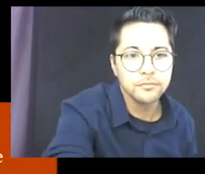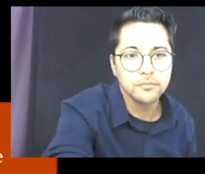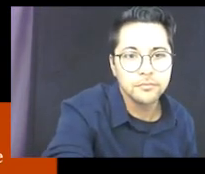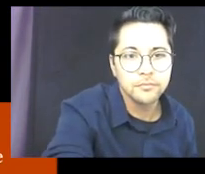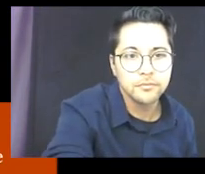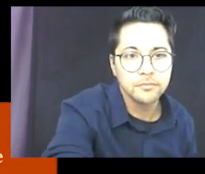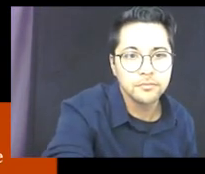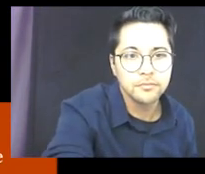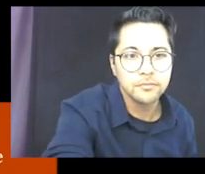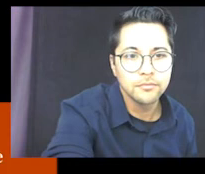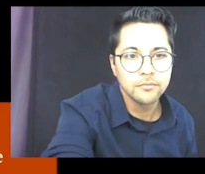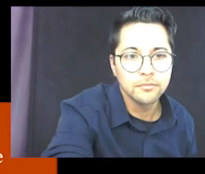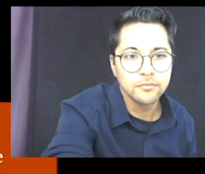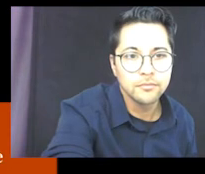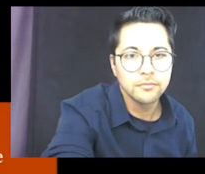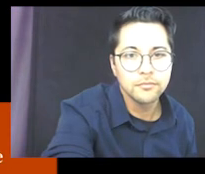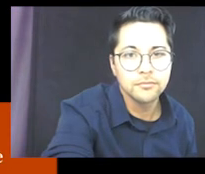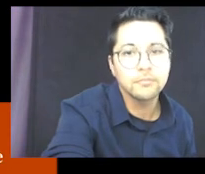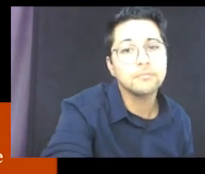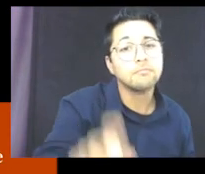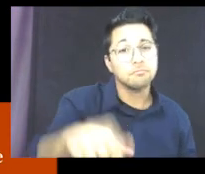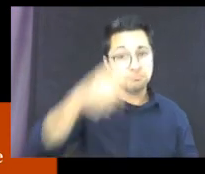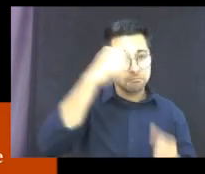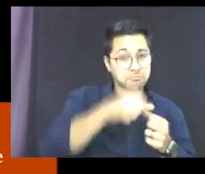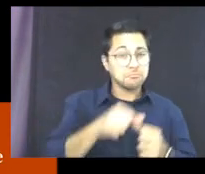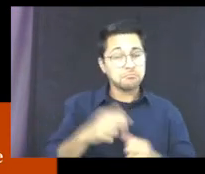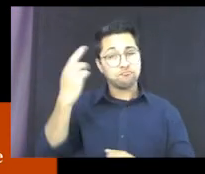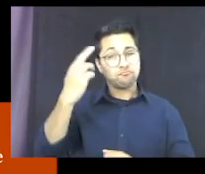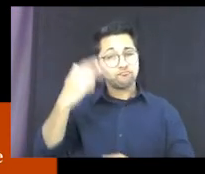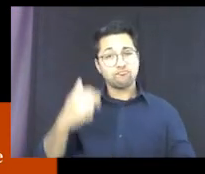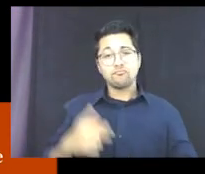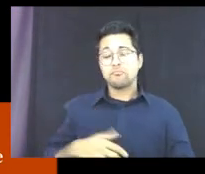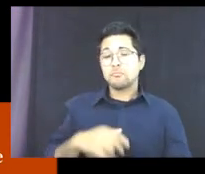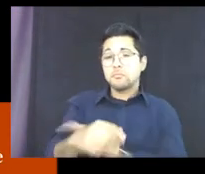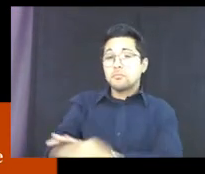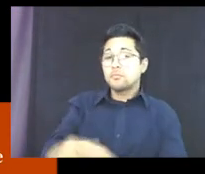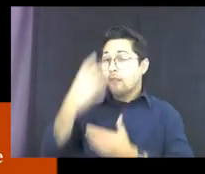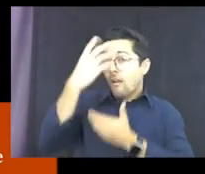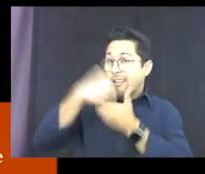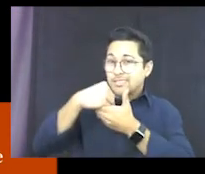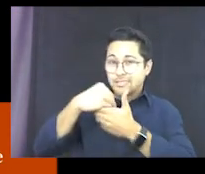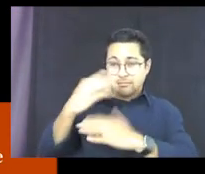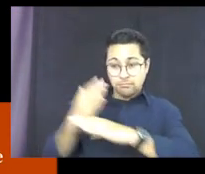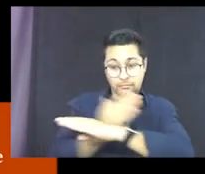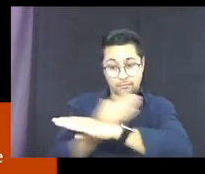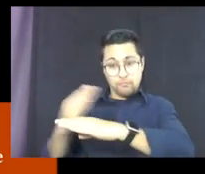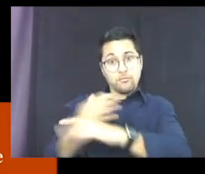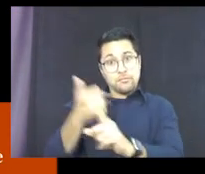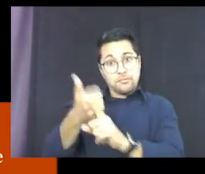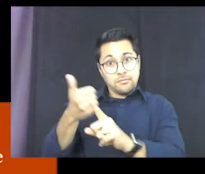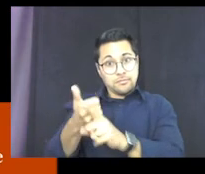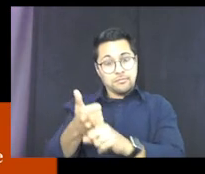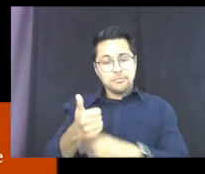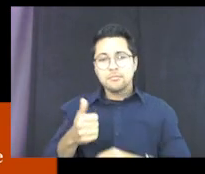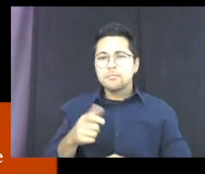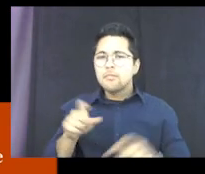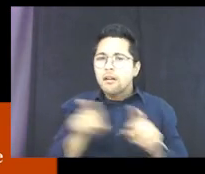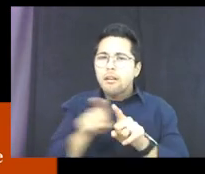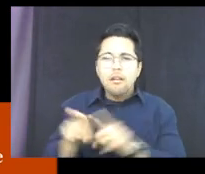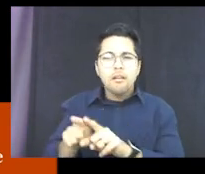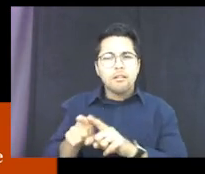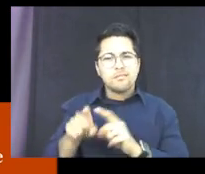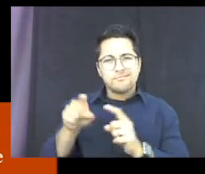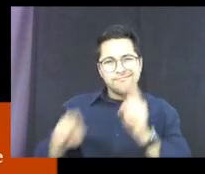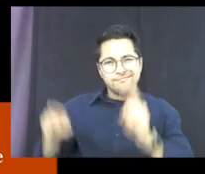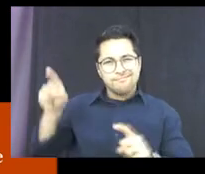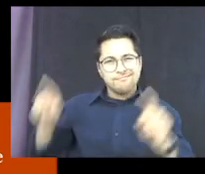Remember that due to the nature of the autistic spectrum and the wide variety of